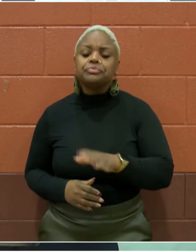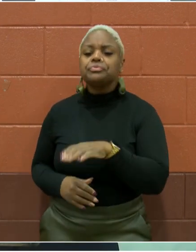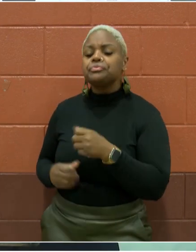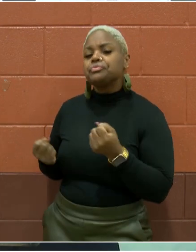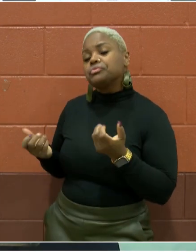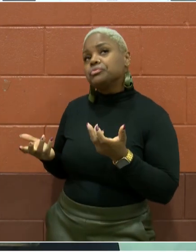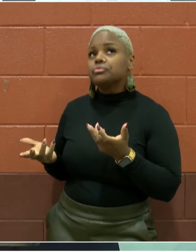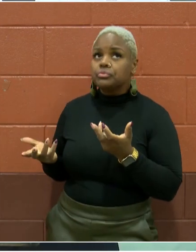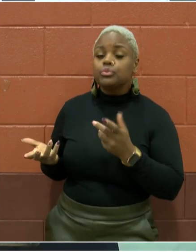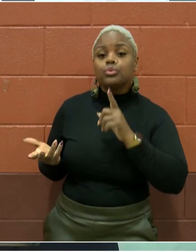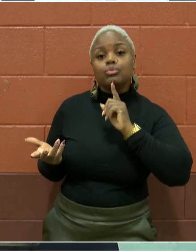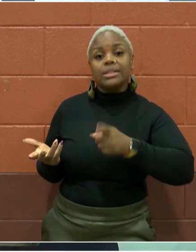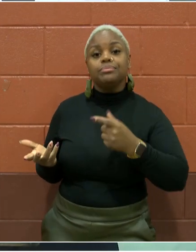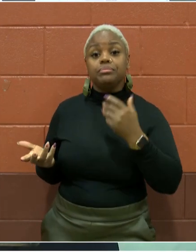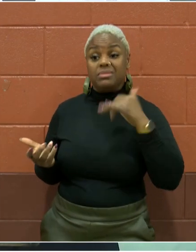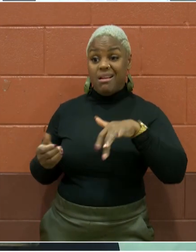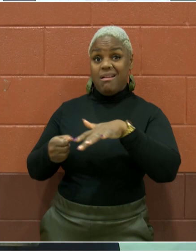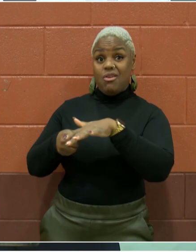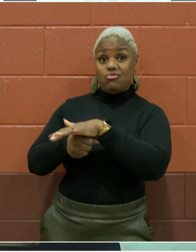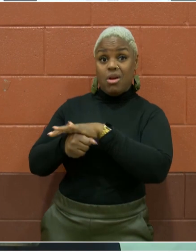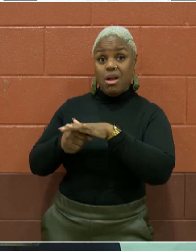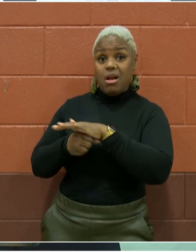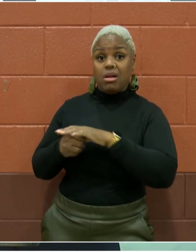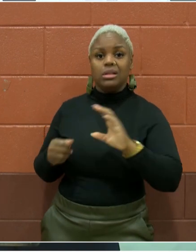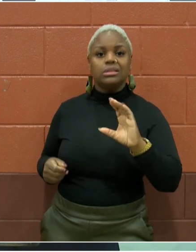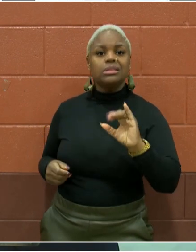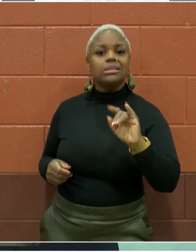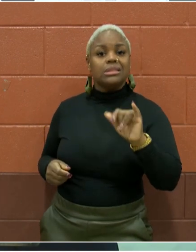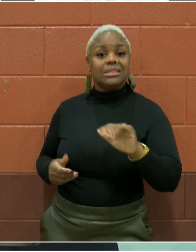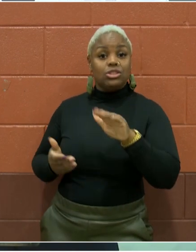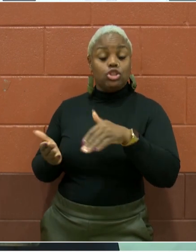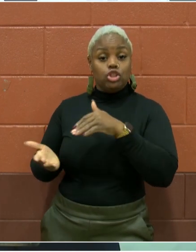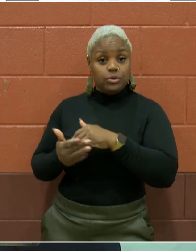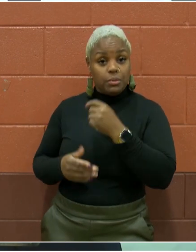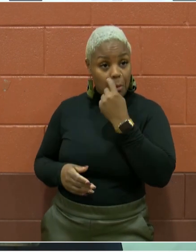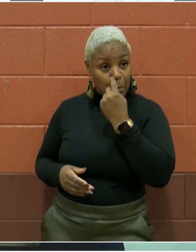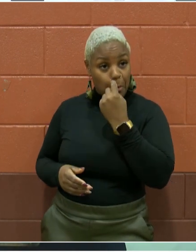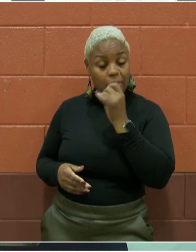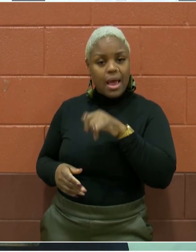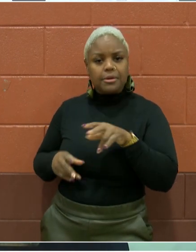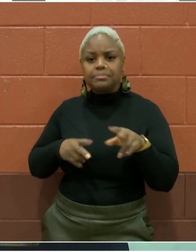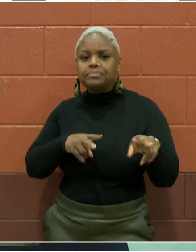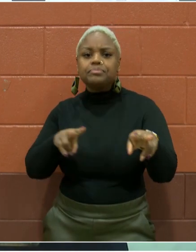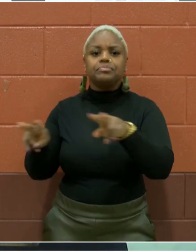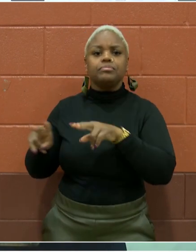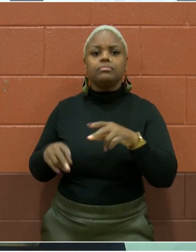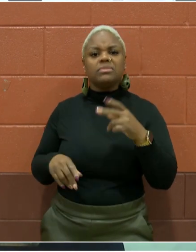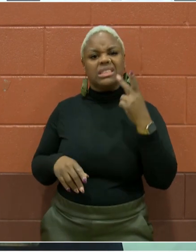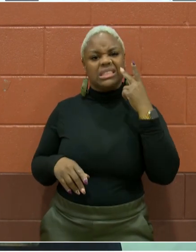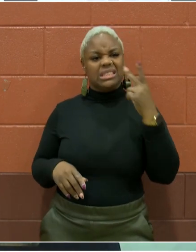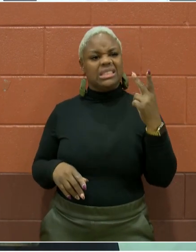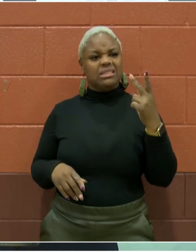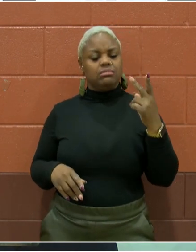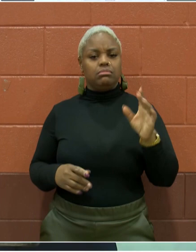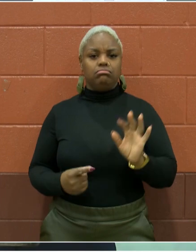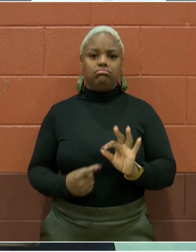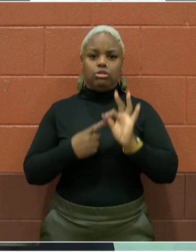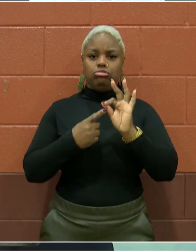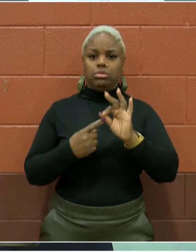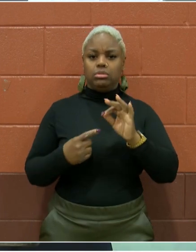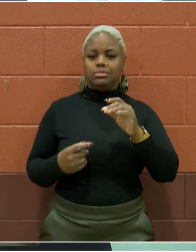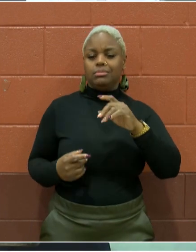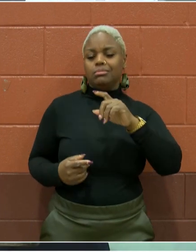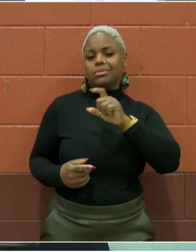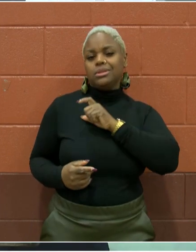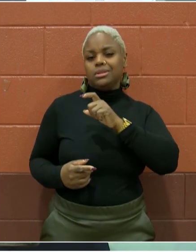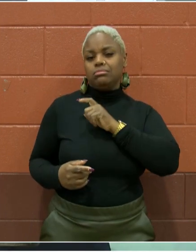the area in city center, and what you will find is that there are a lot of special police officers assigned to those areas.